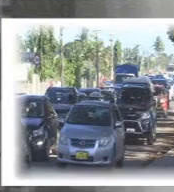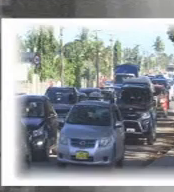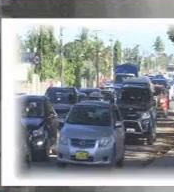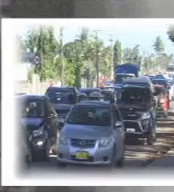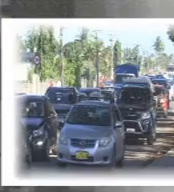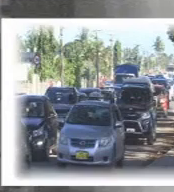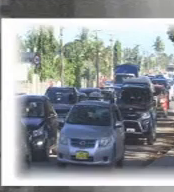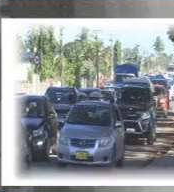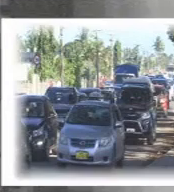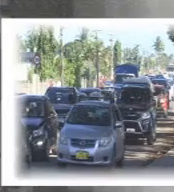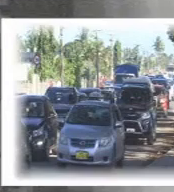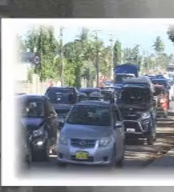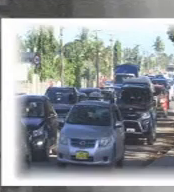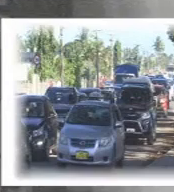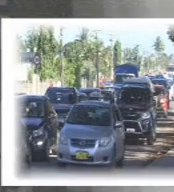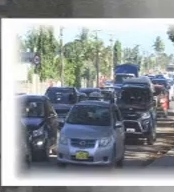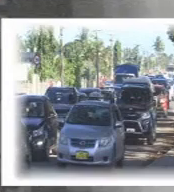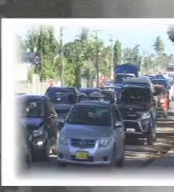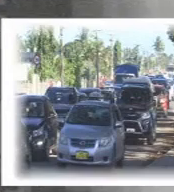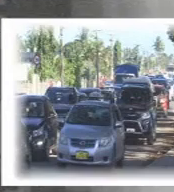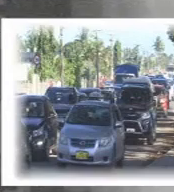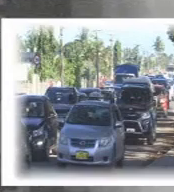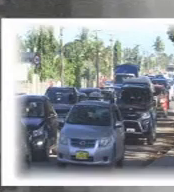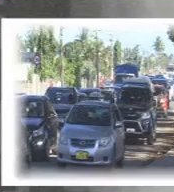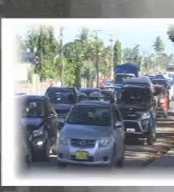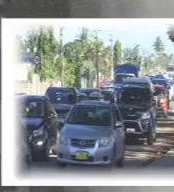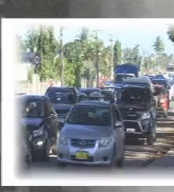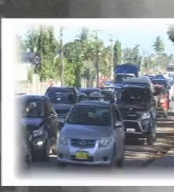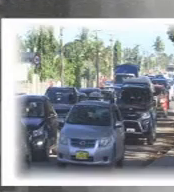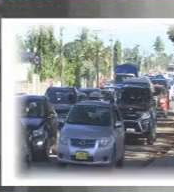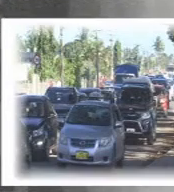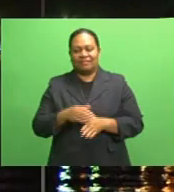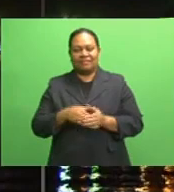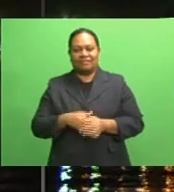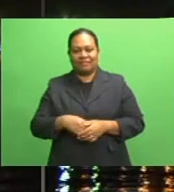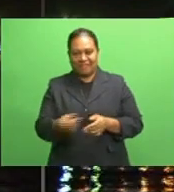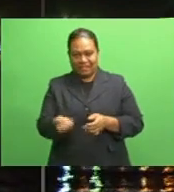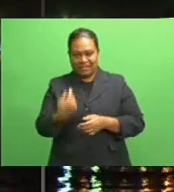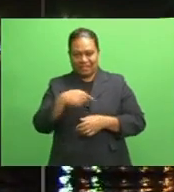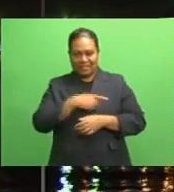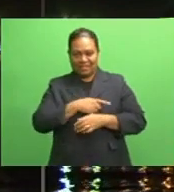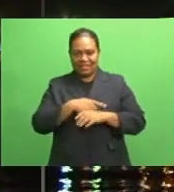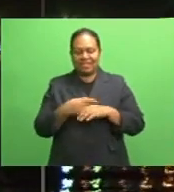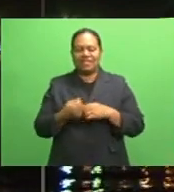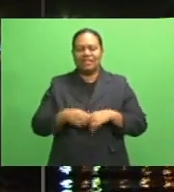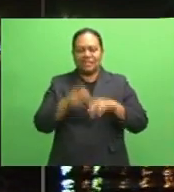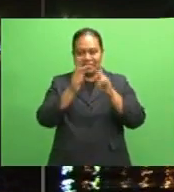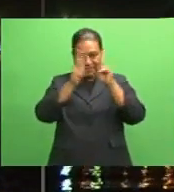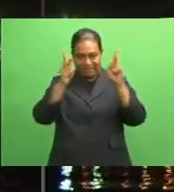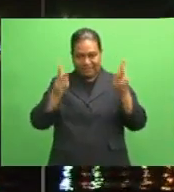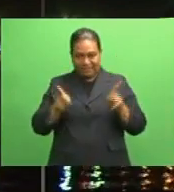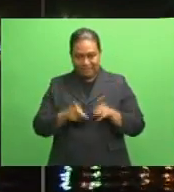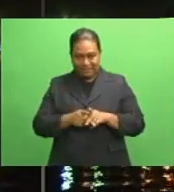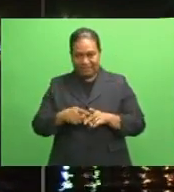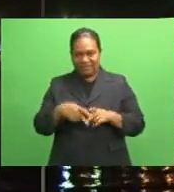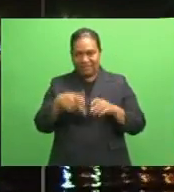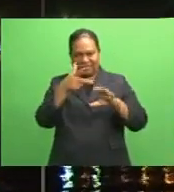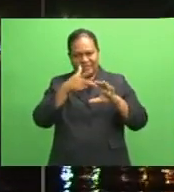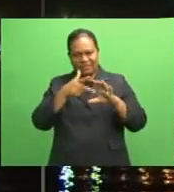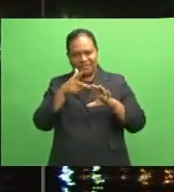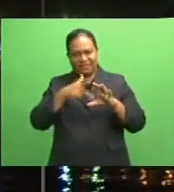traffic? Visit our FBC website to answer. And you can send us newsworthy pictures and videos on email